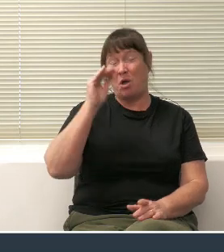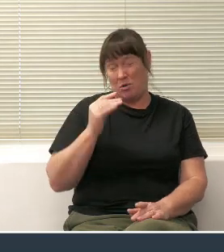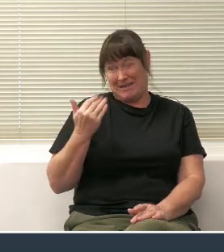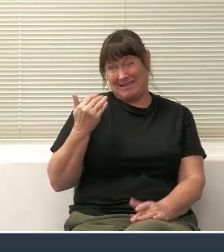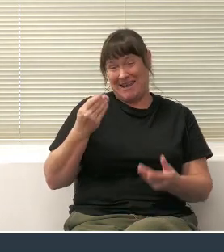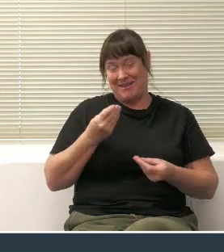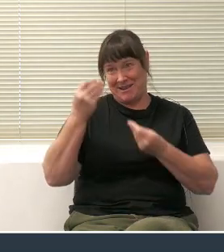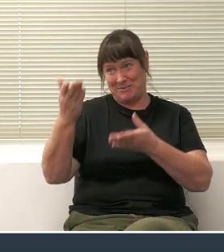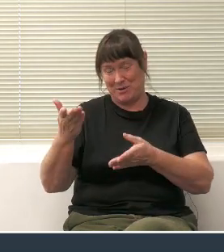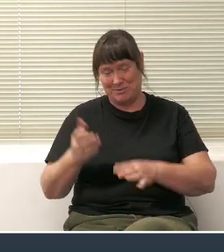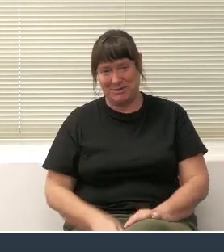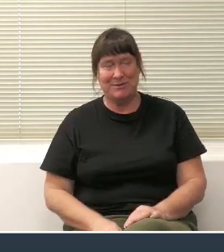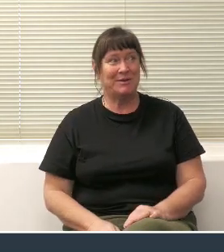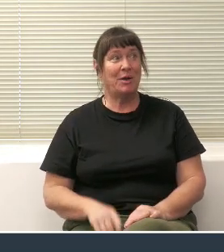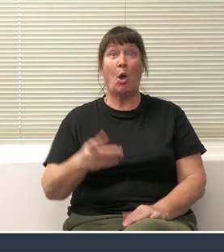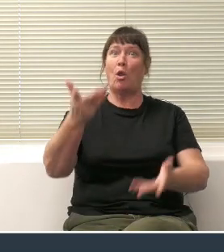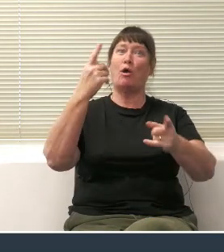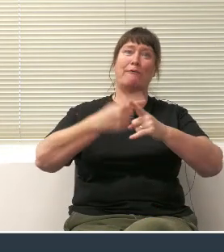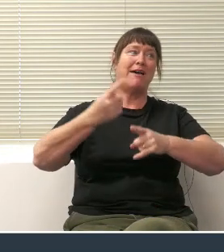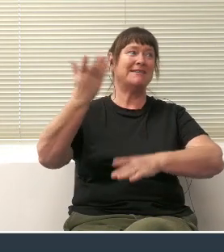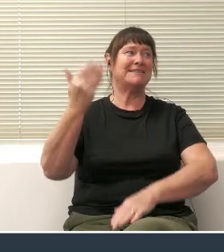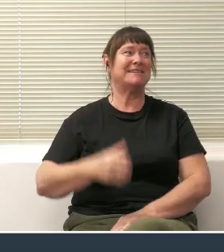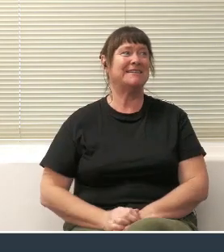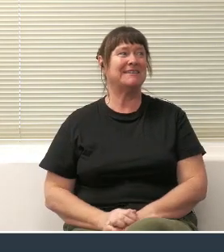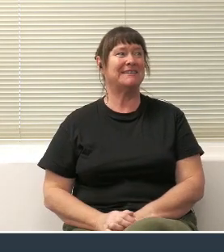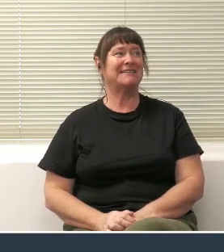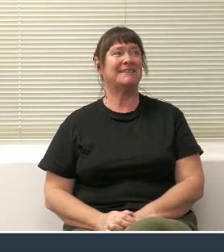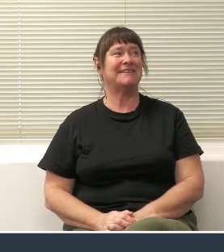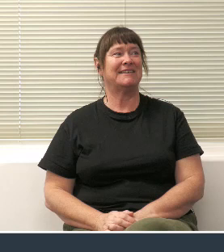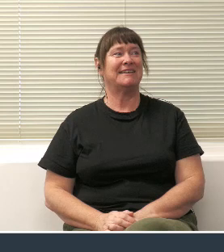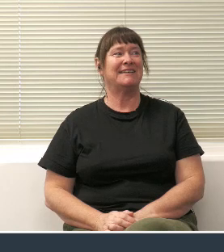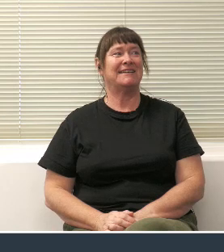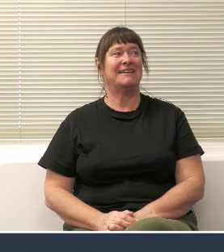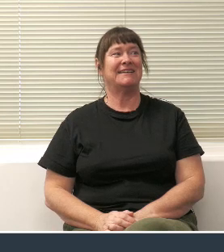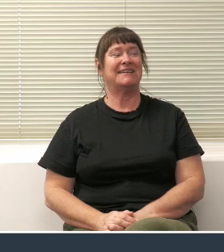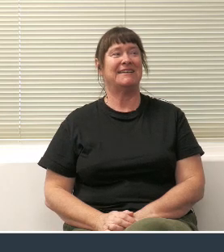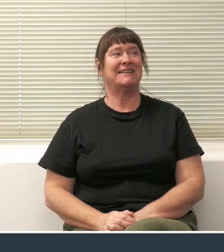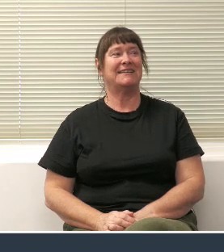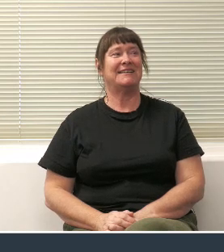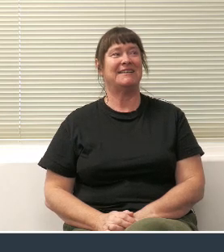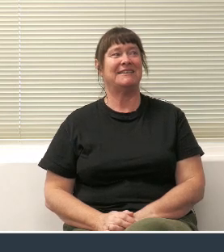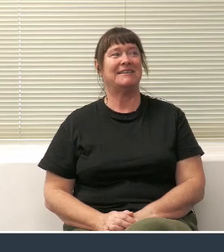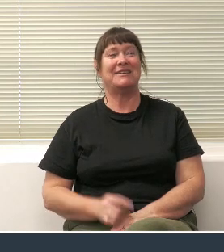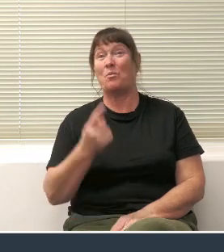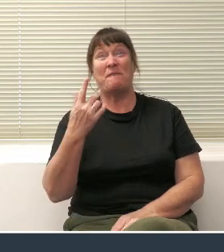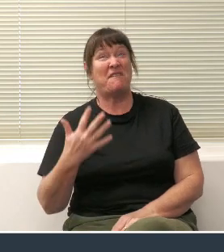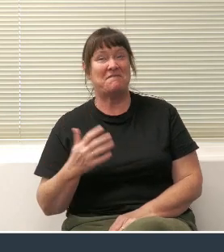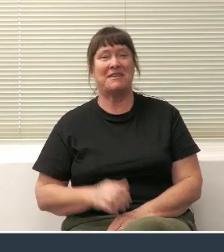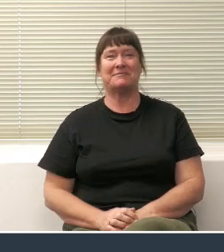so look at this. It'll be a